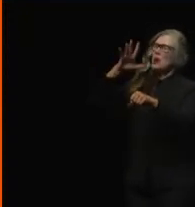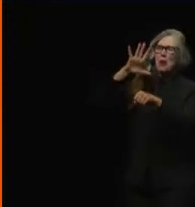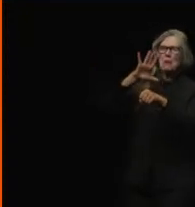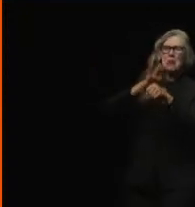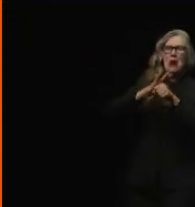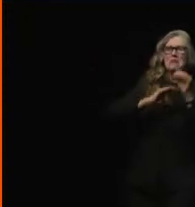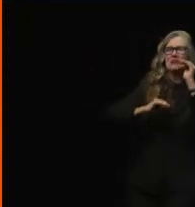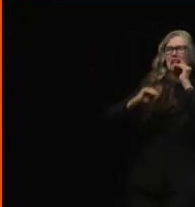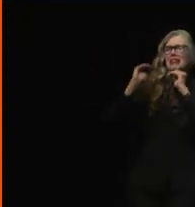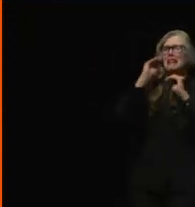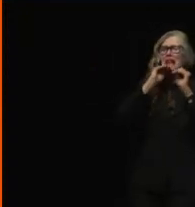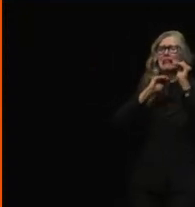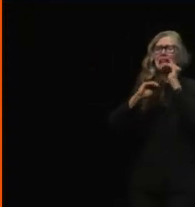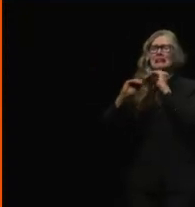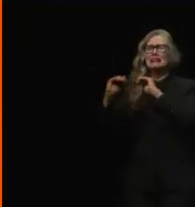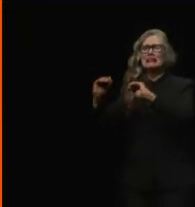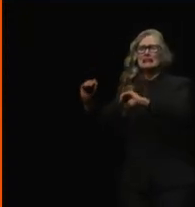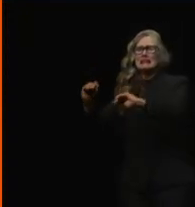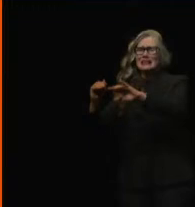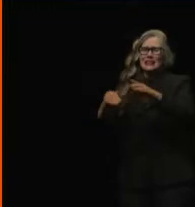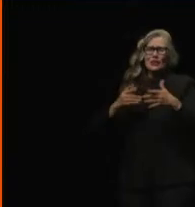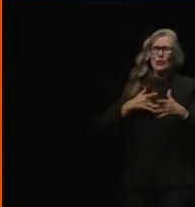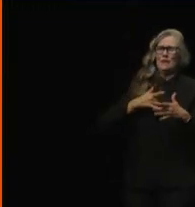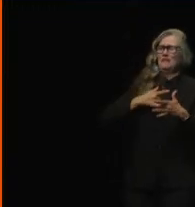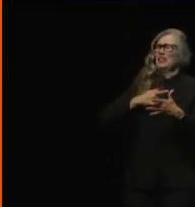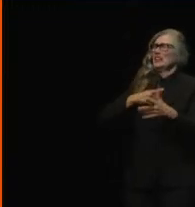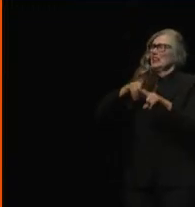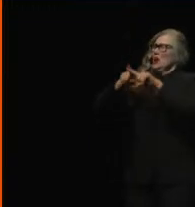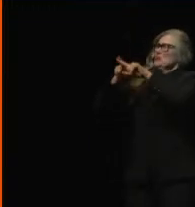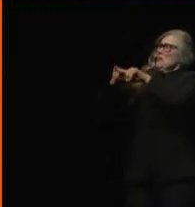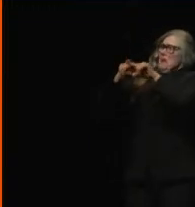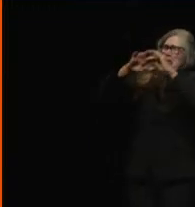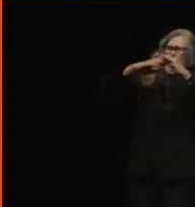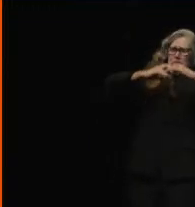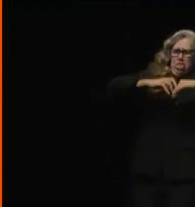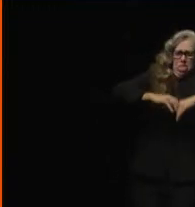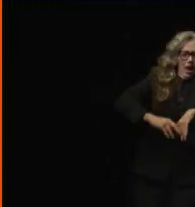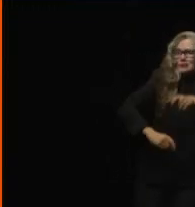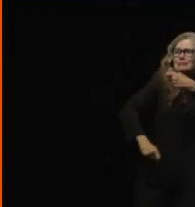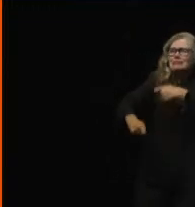only leave room for the great.